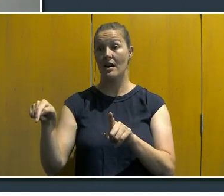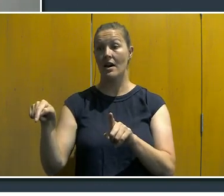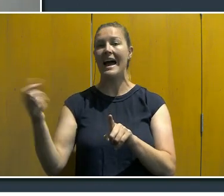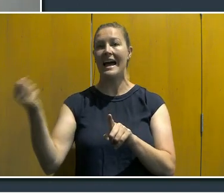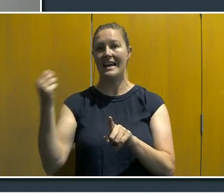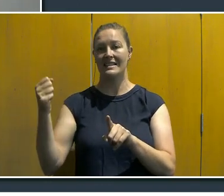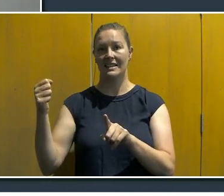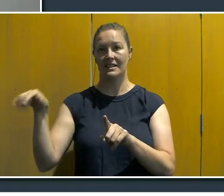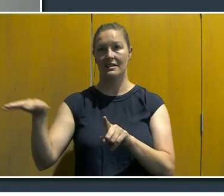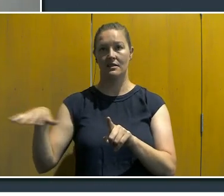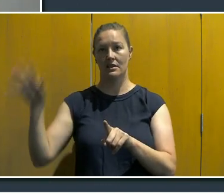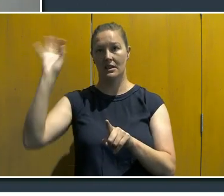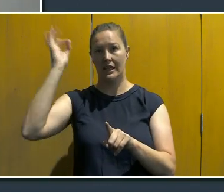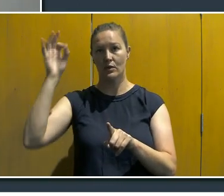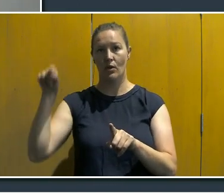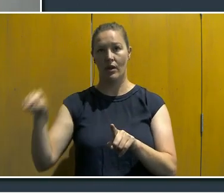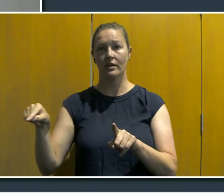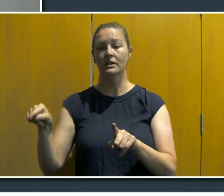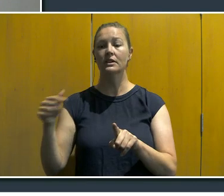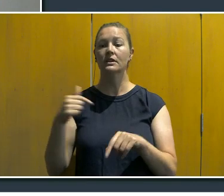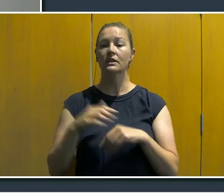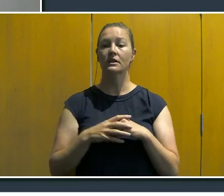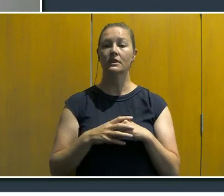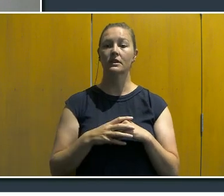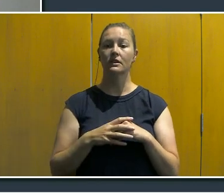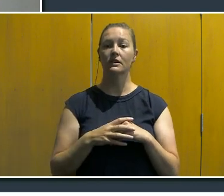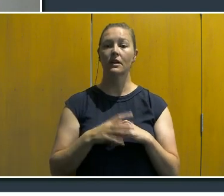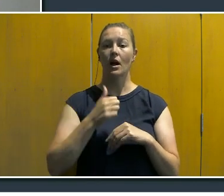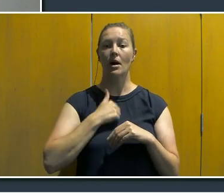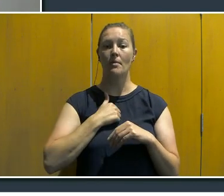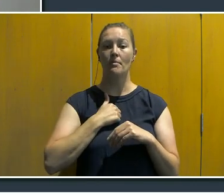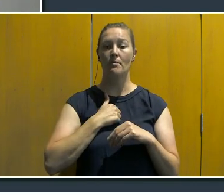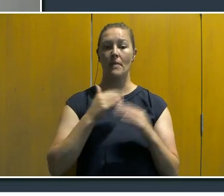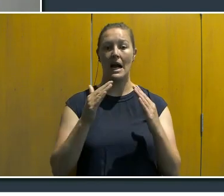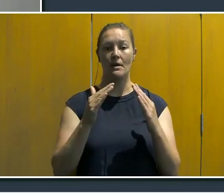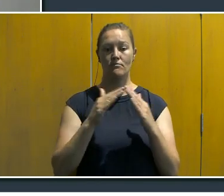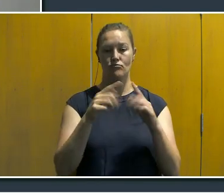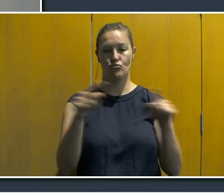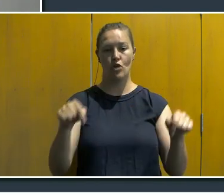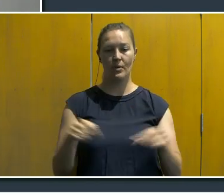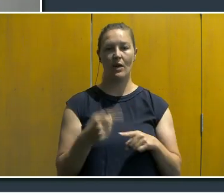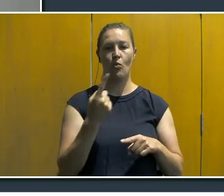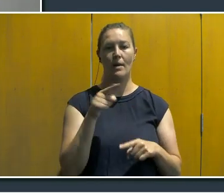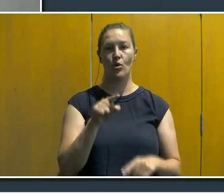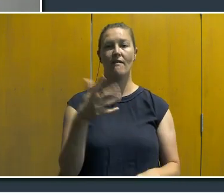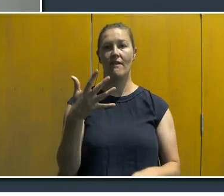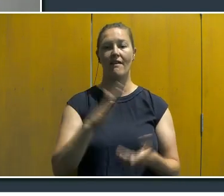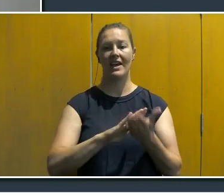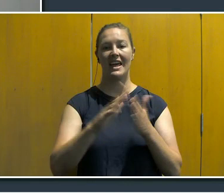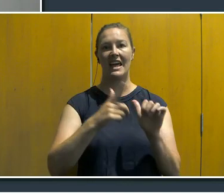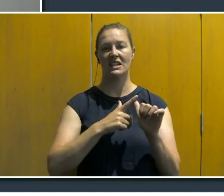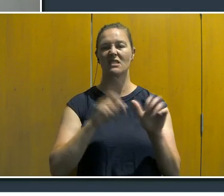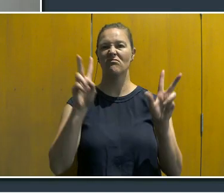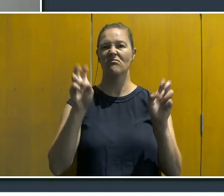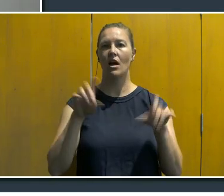Hastings District Council. I live on a 1.5 hectare property, which would be described as